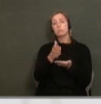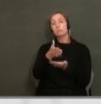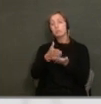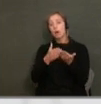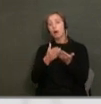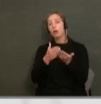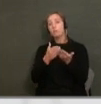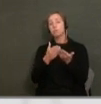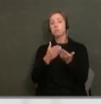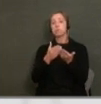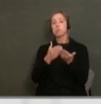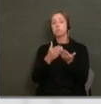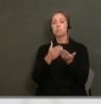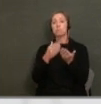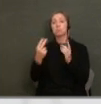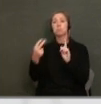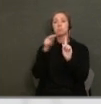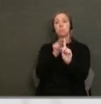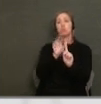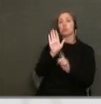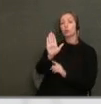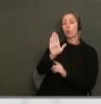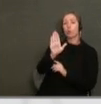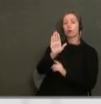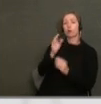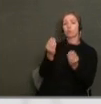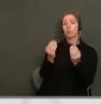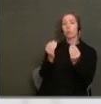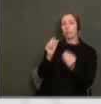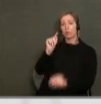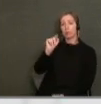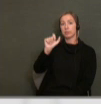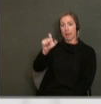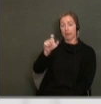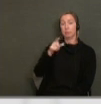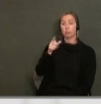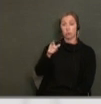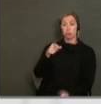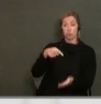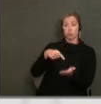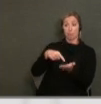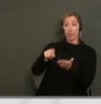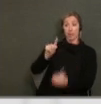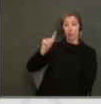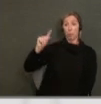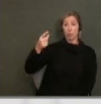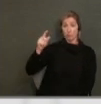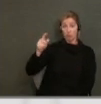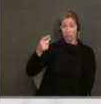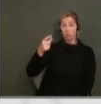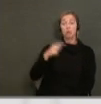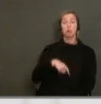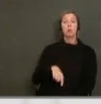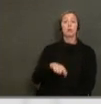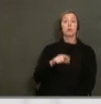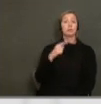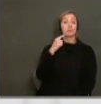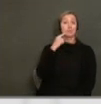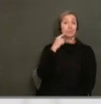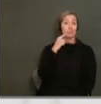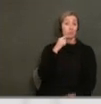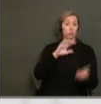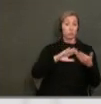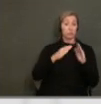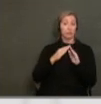property taxes that you pay, for every dollar that you pay on property taxes, the city of San Antonio gets about